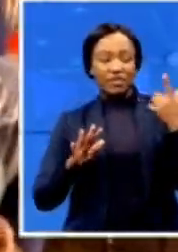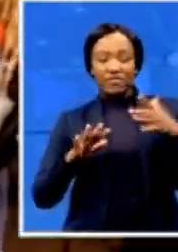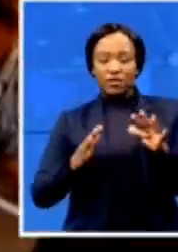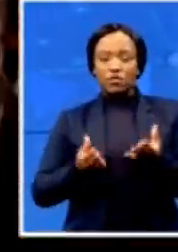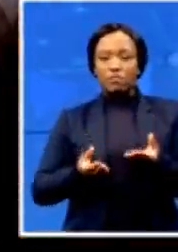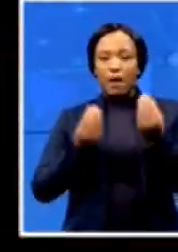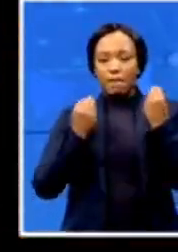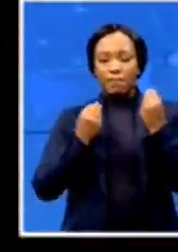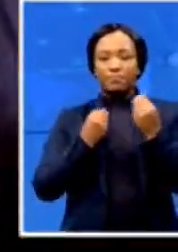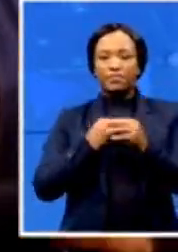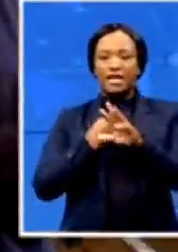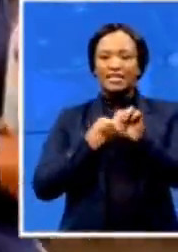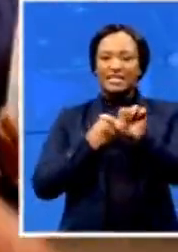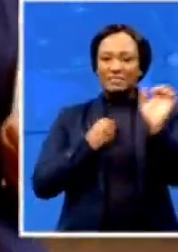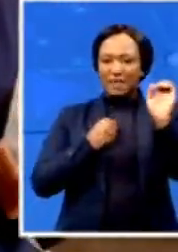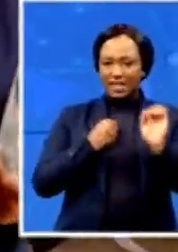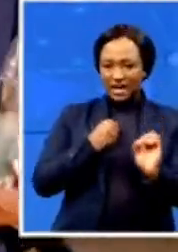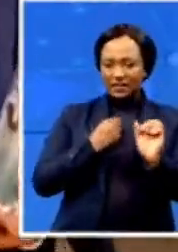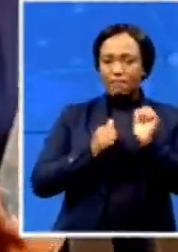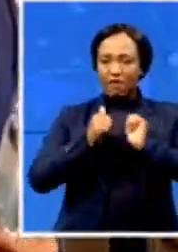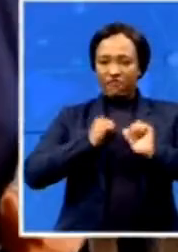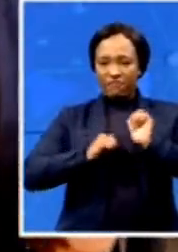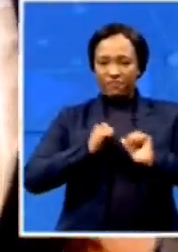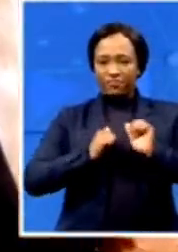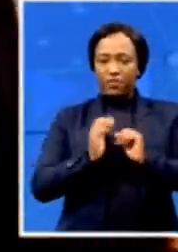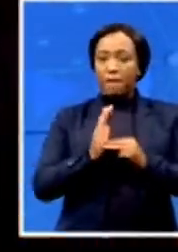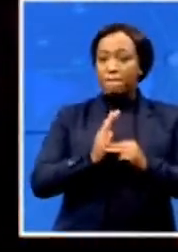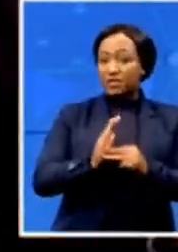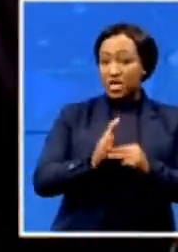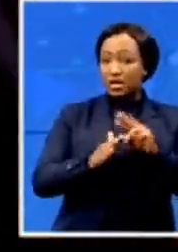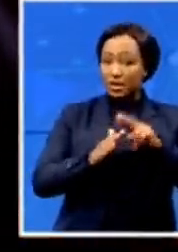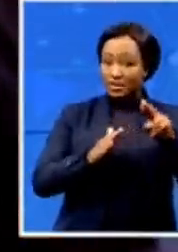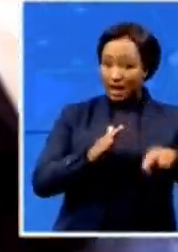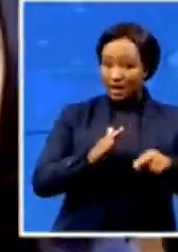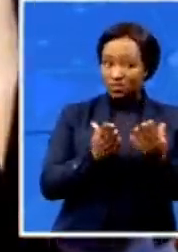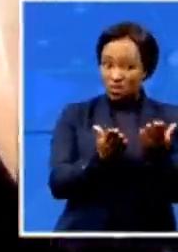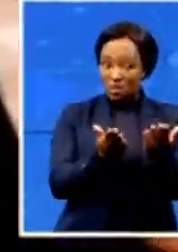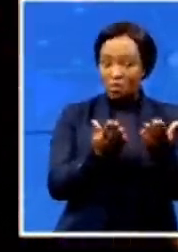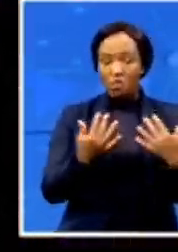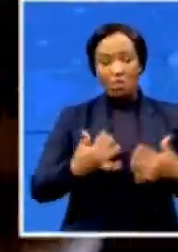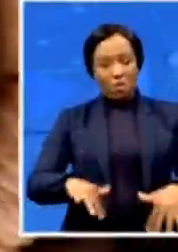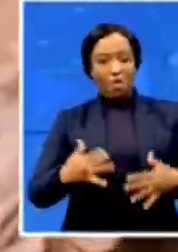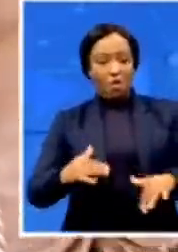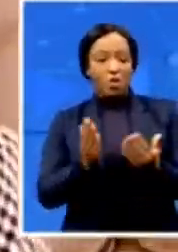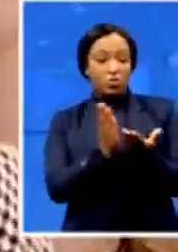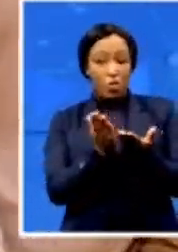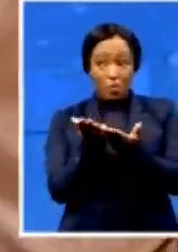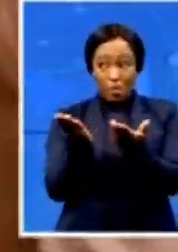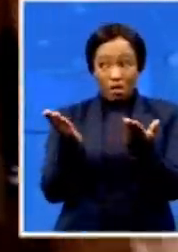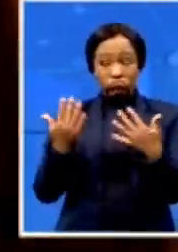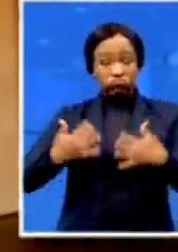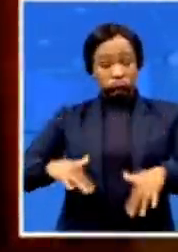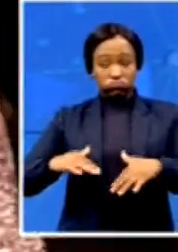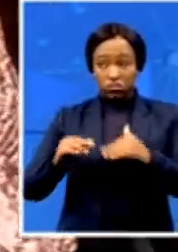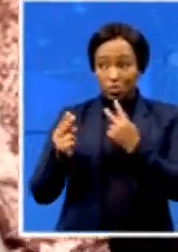96%. Those are the matric results achieved by this school. As you can see, that is one of the best